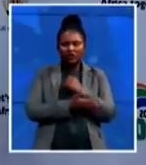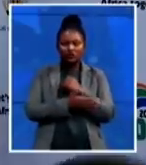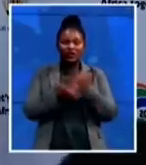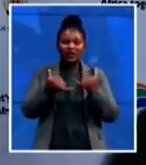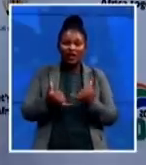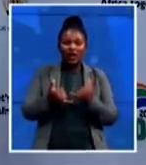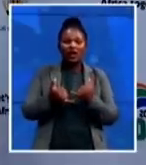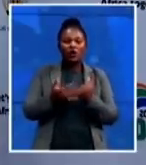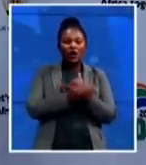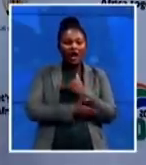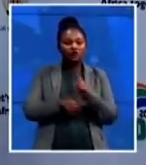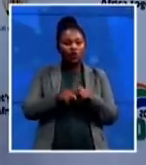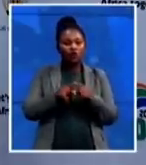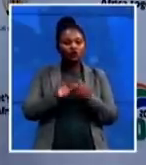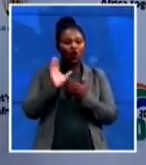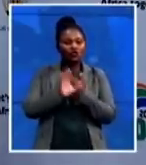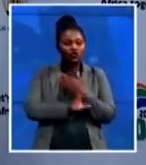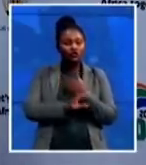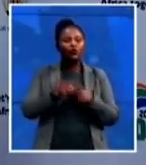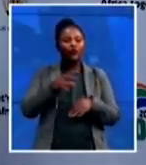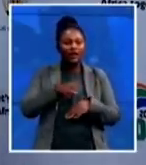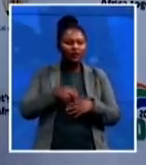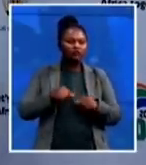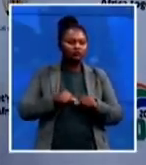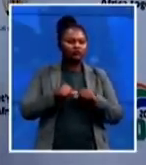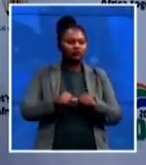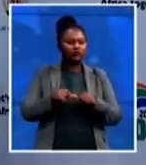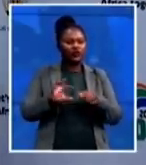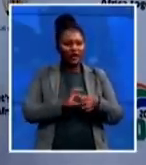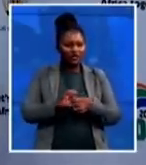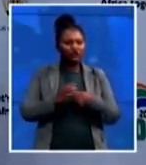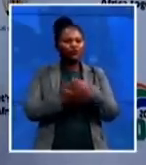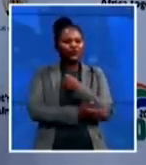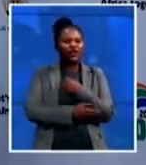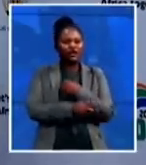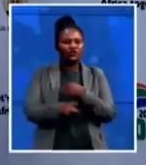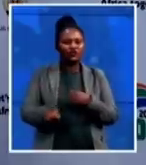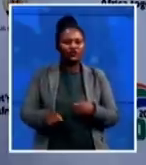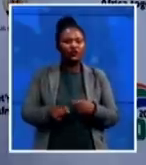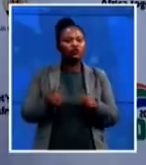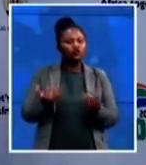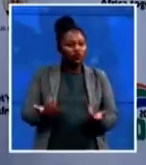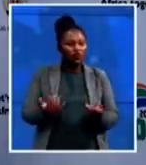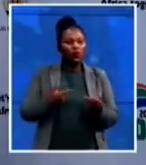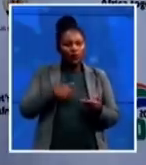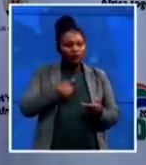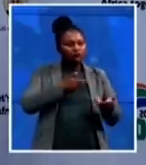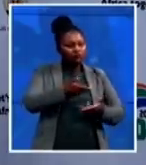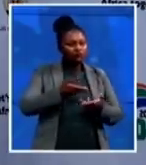peace, world prosperity. So interacting with those countries remains the priority to